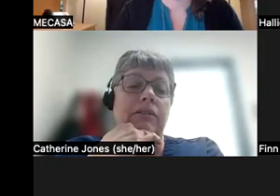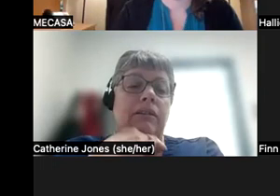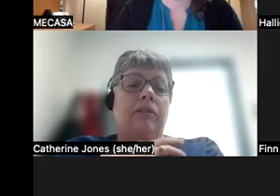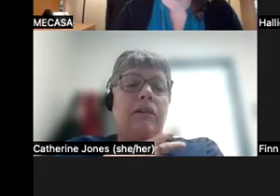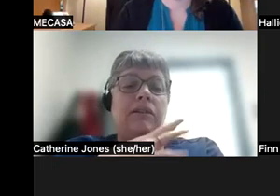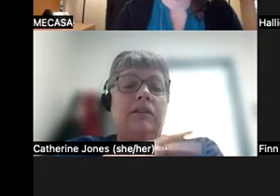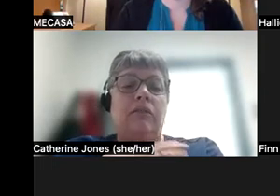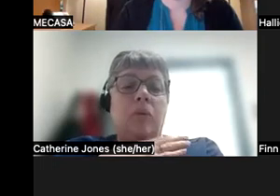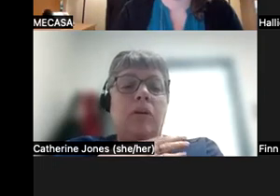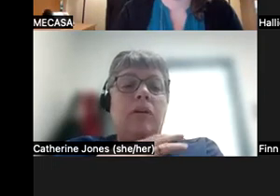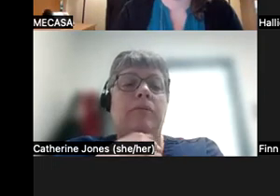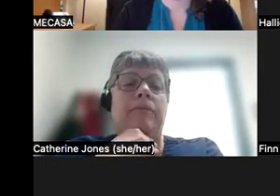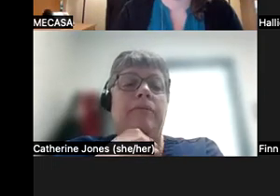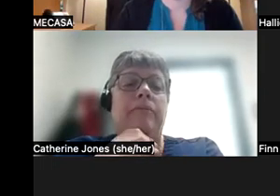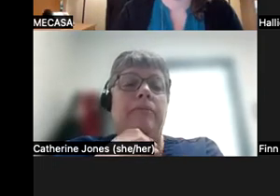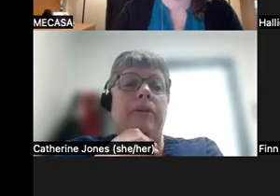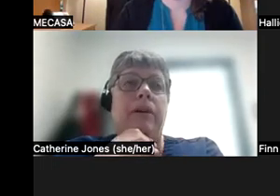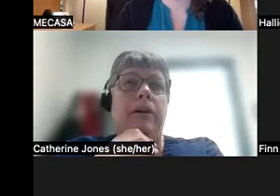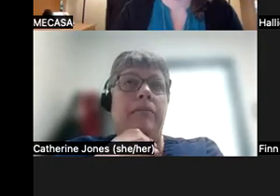Maine Care is a little more